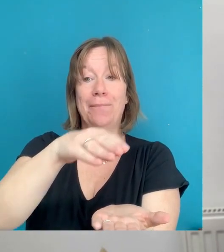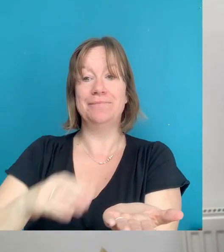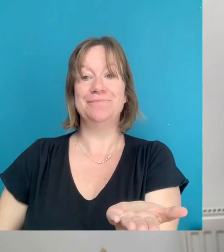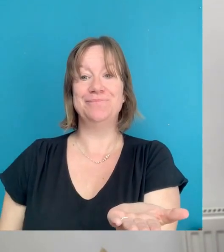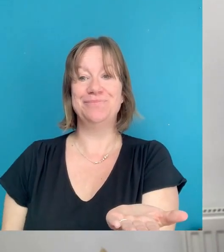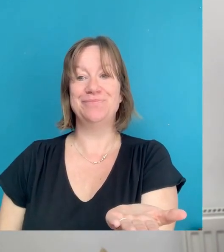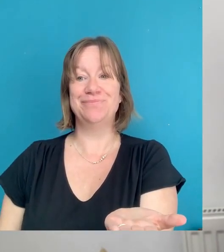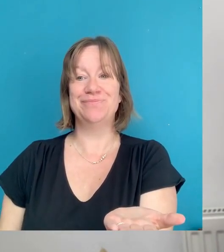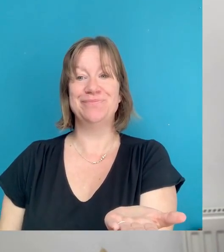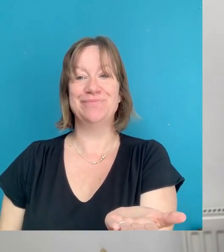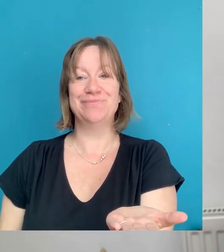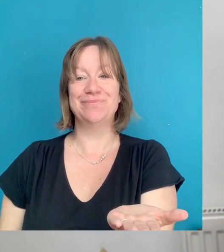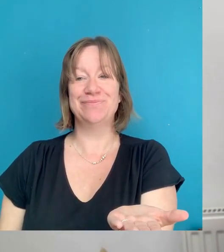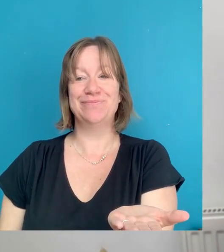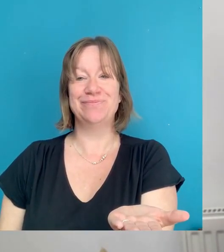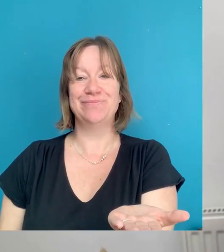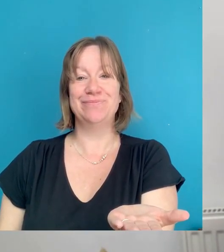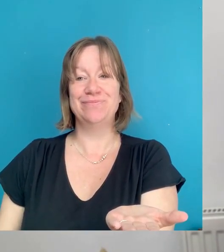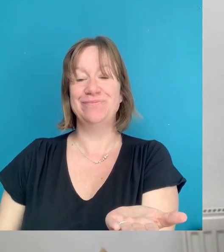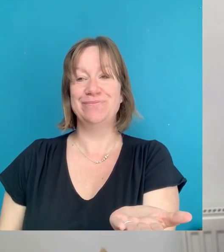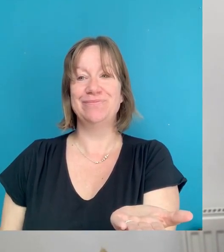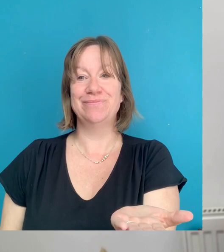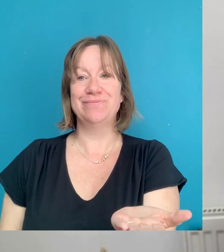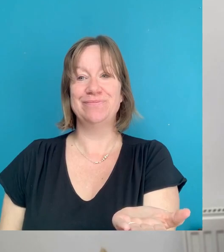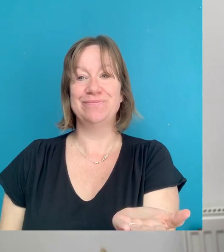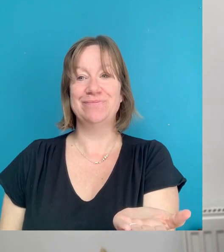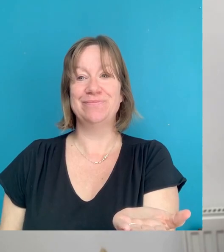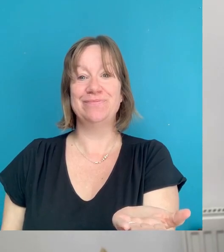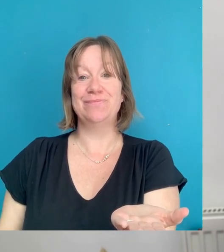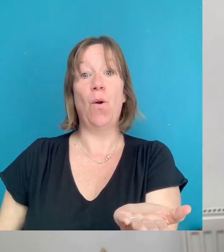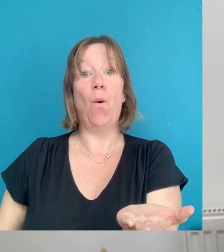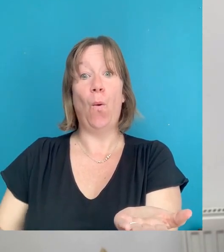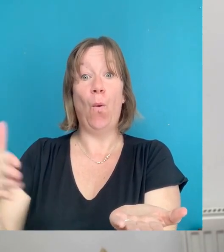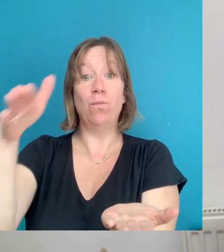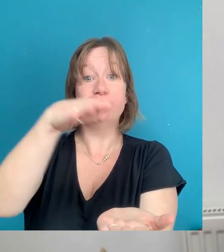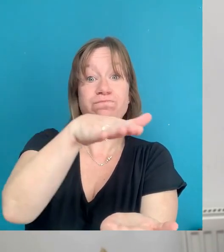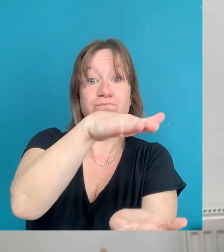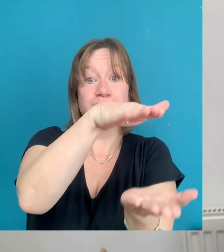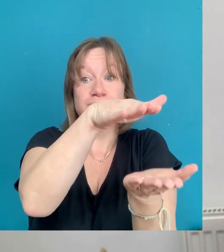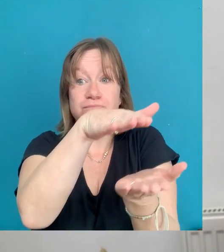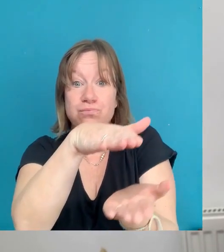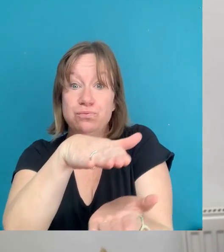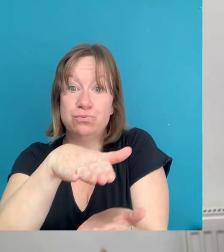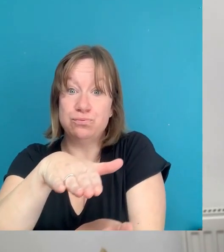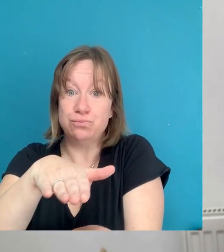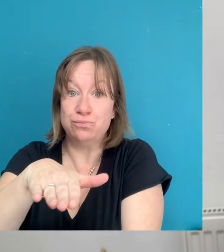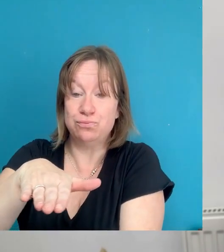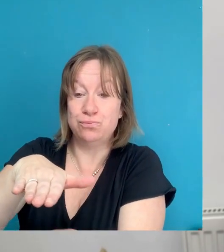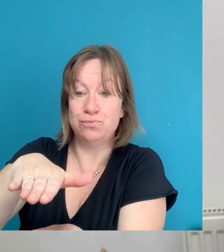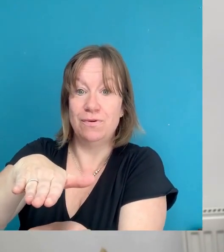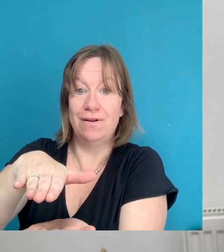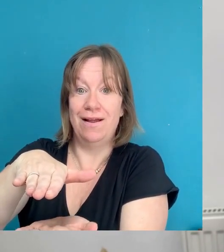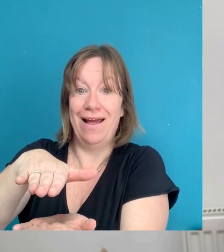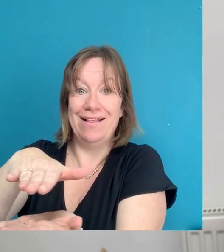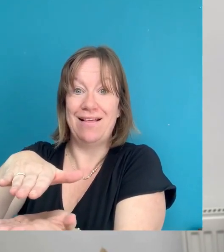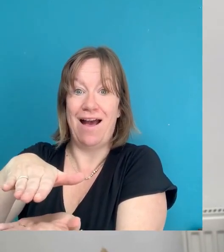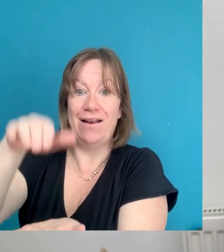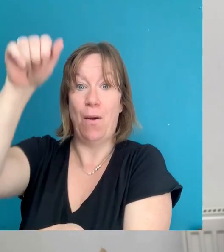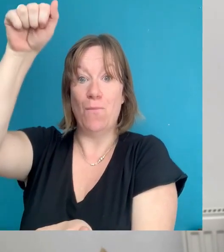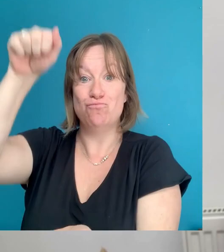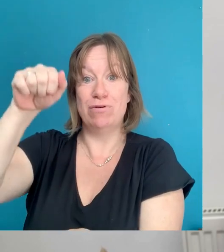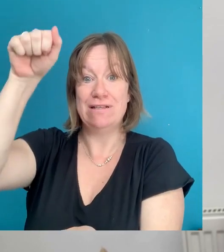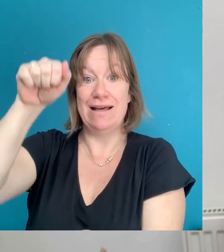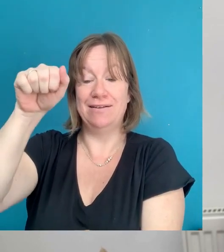And then I have a towel, small towel, that fits inside my printing press. And then all of this